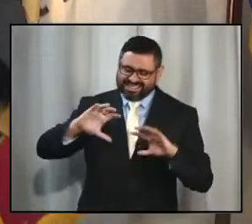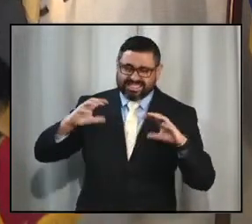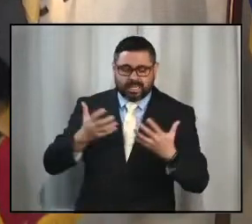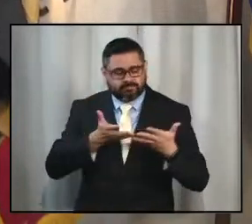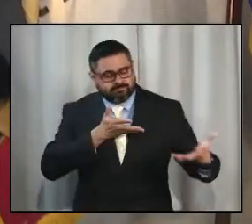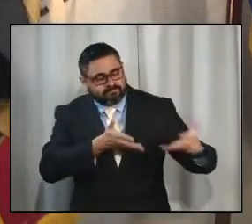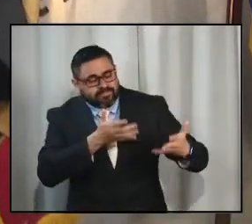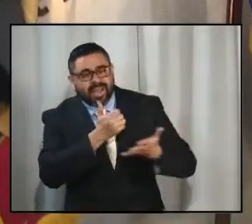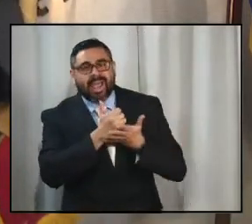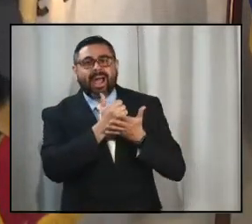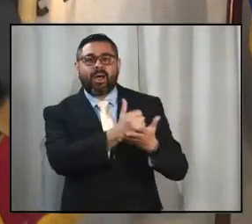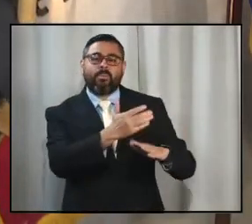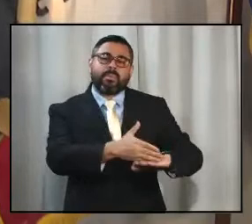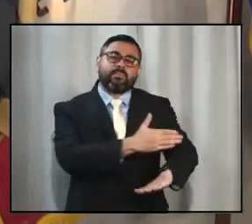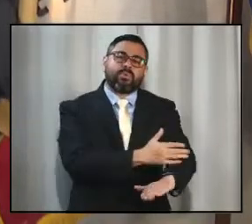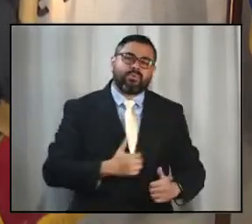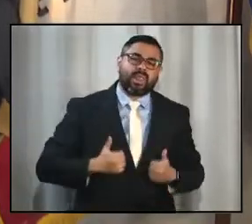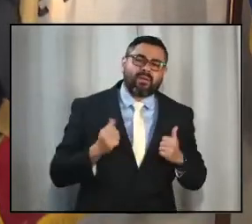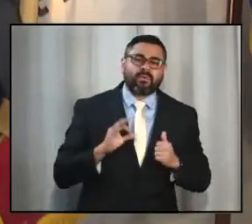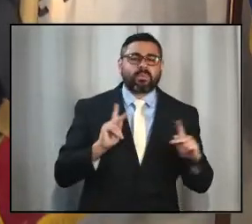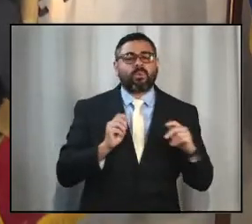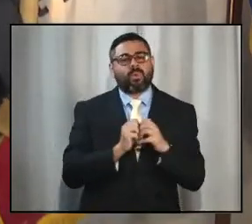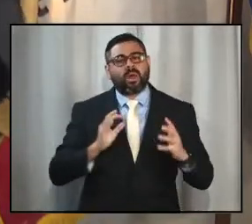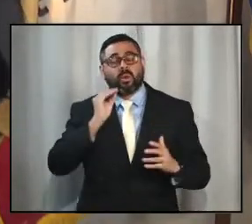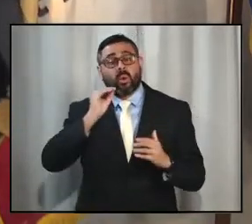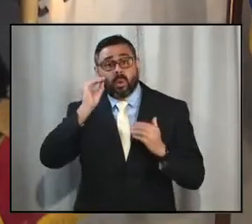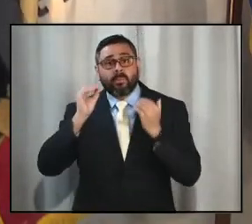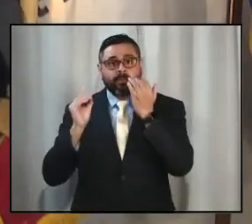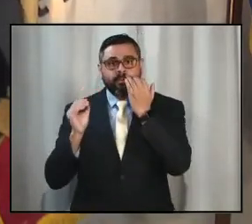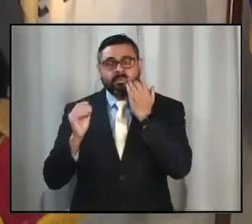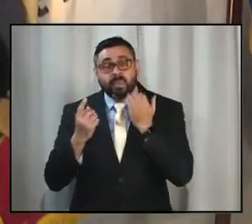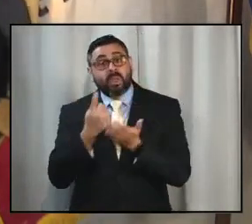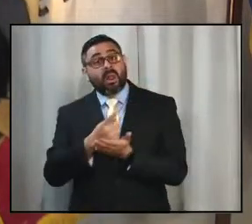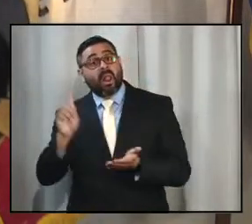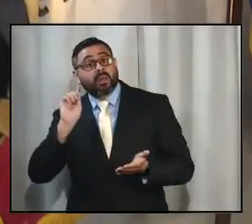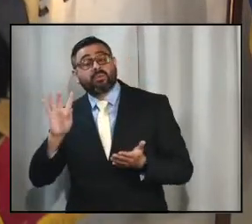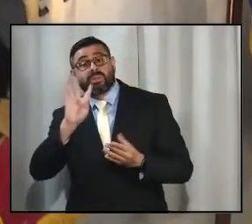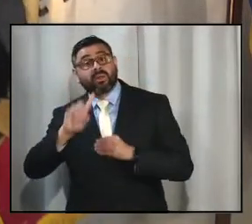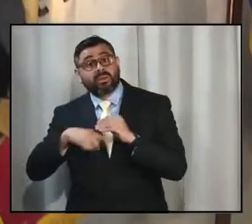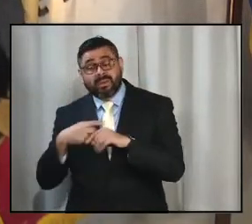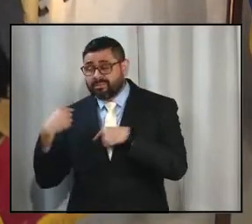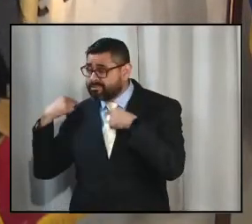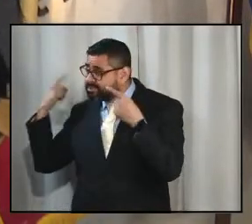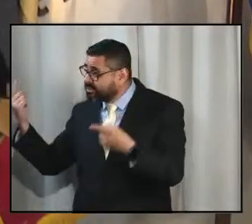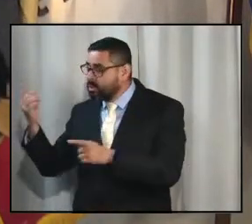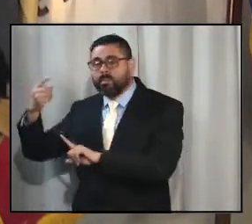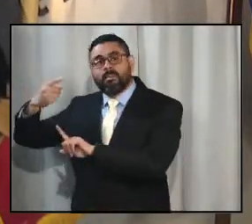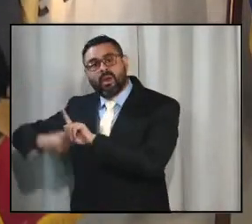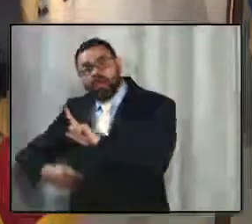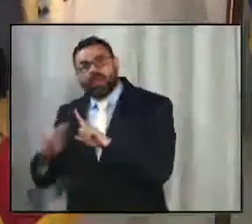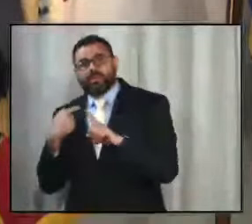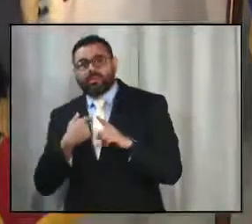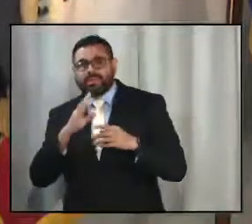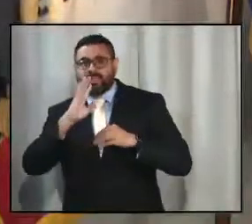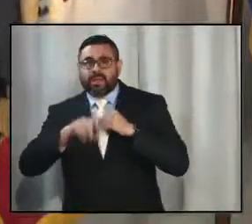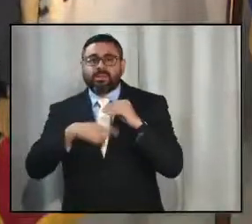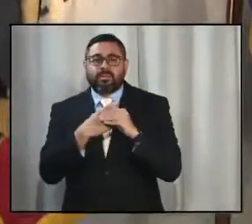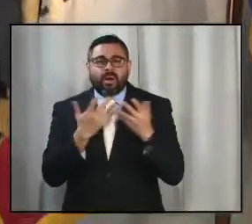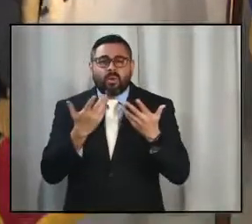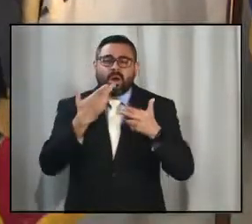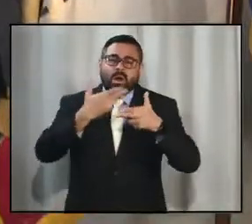today. Last week, I provided an update on what we accomplished in the first 4 weeks since the city of Long Beach made its